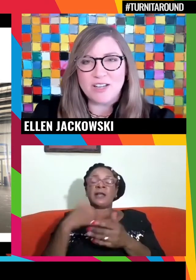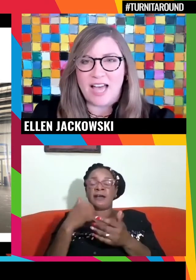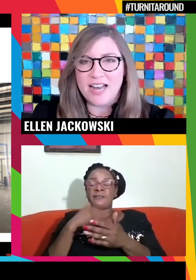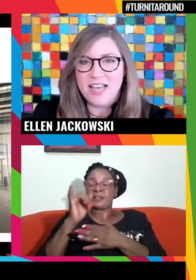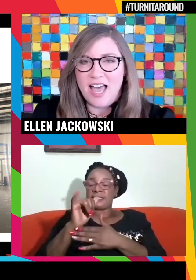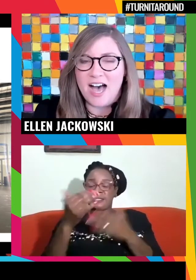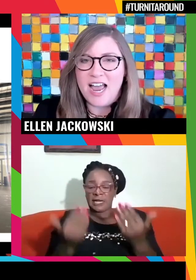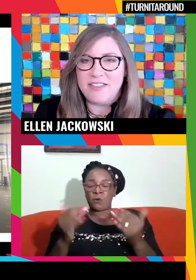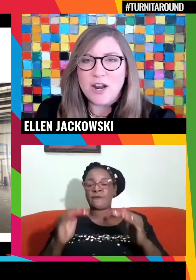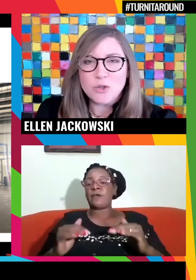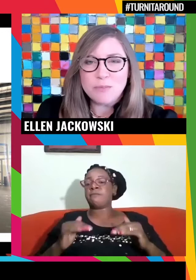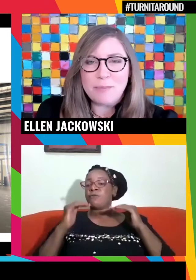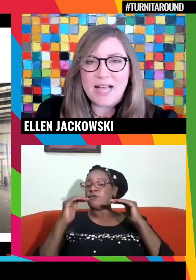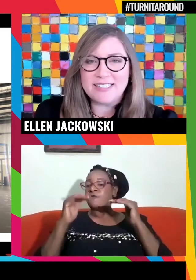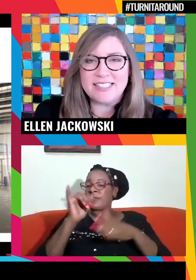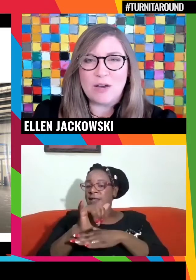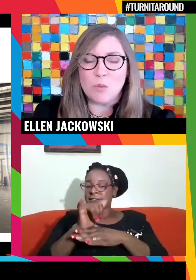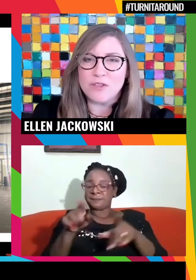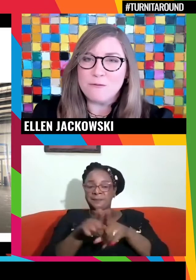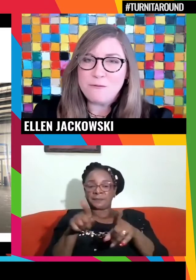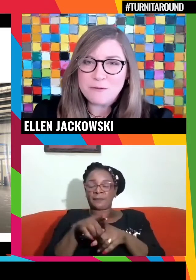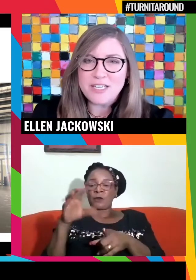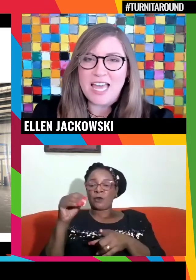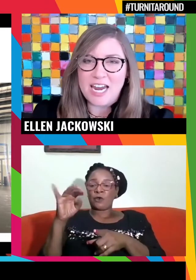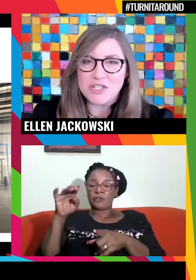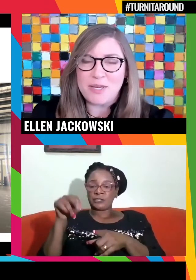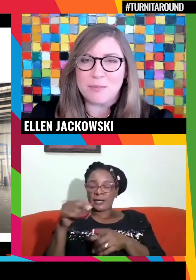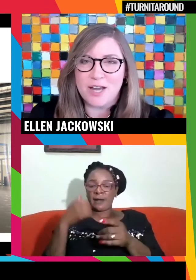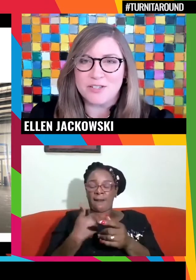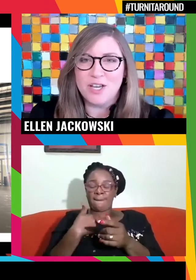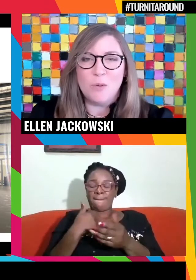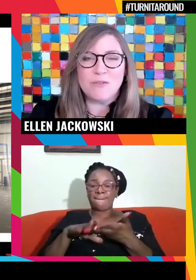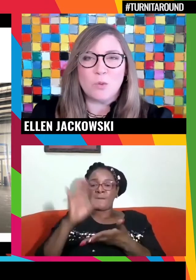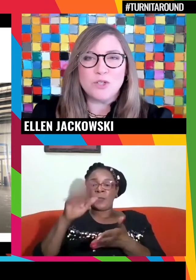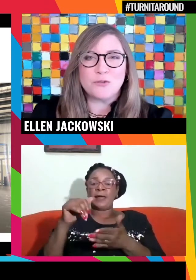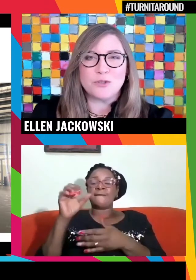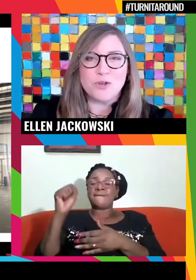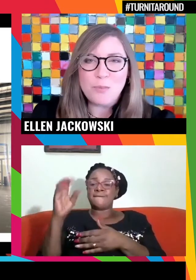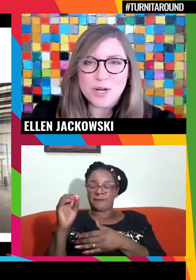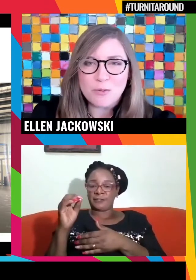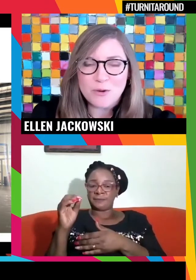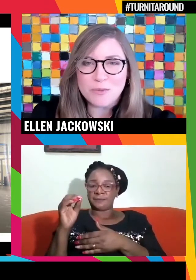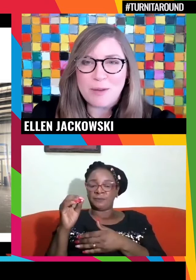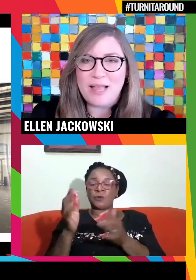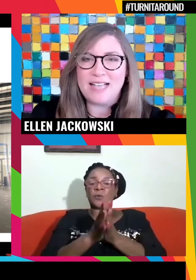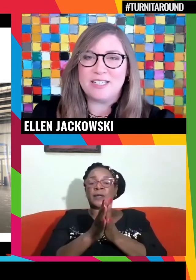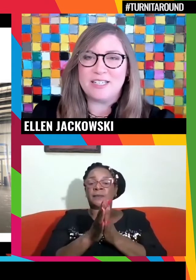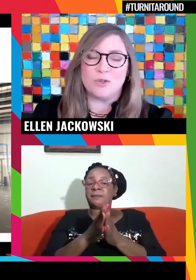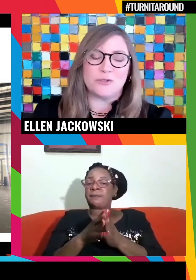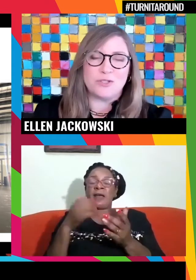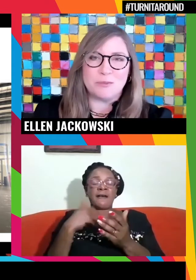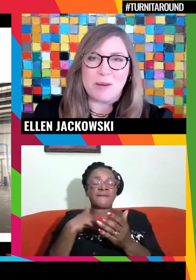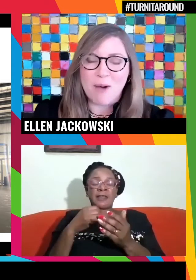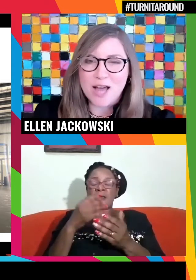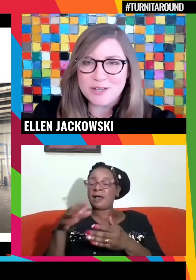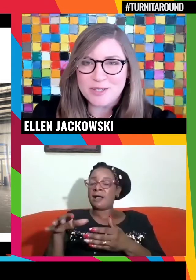scaled that, and that ocean-bound plastic is now in more than 50 HP products. We have the world's first notebook with ocean-bound plastic, the